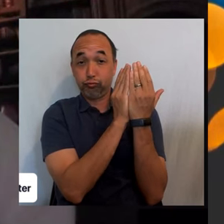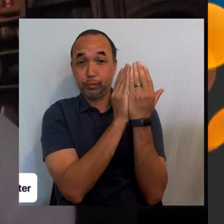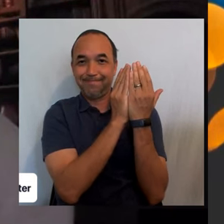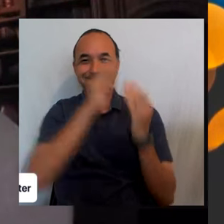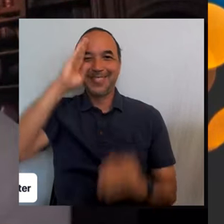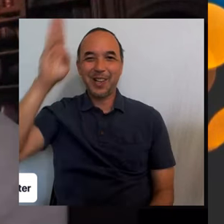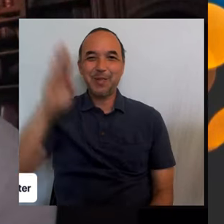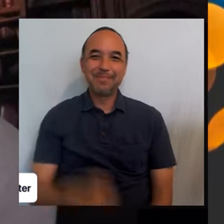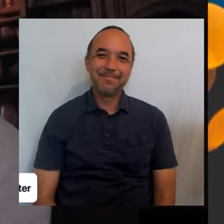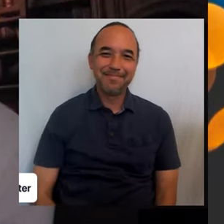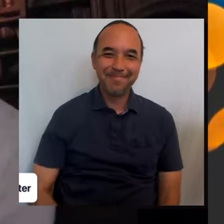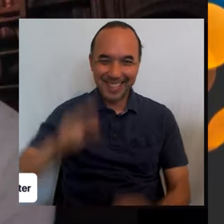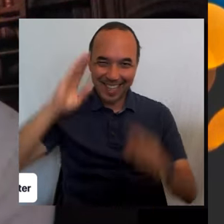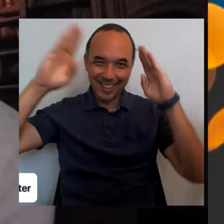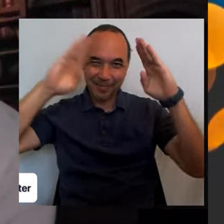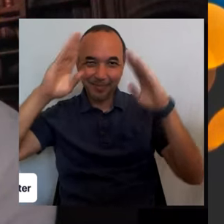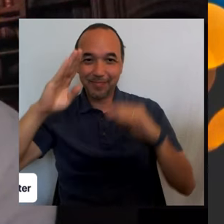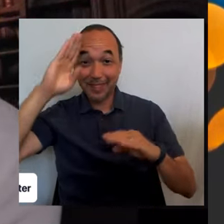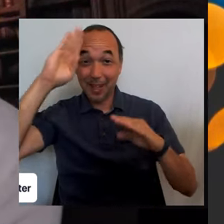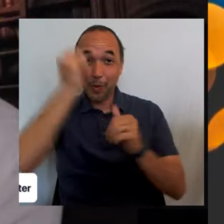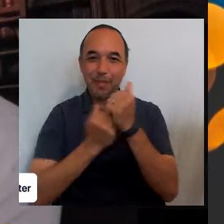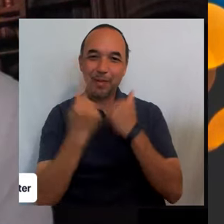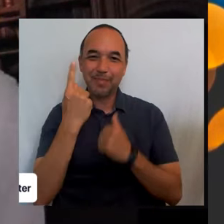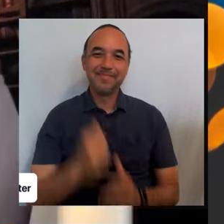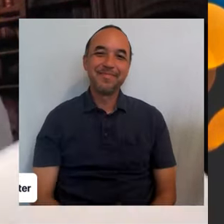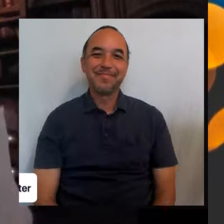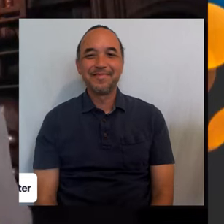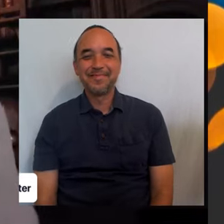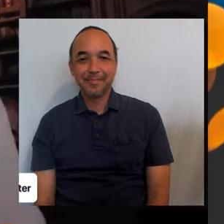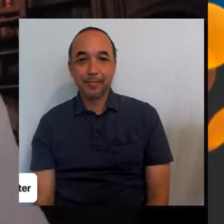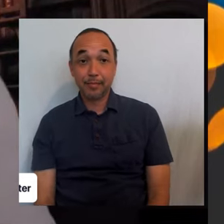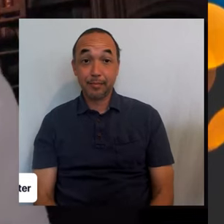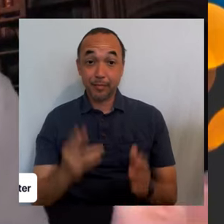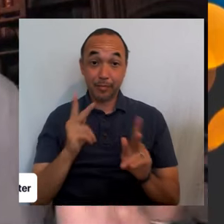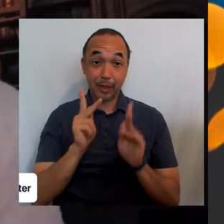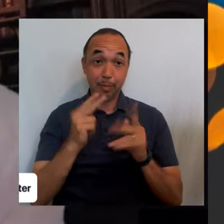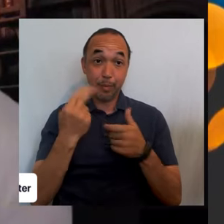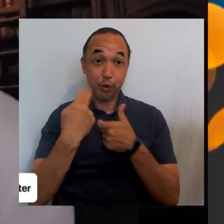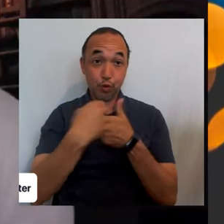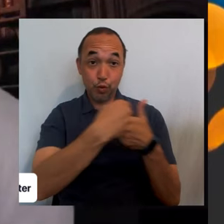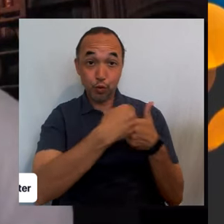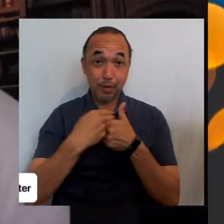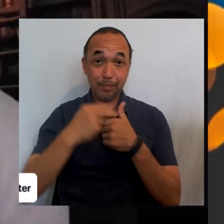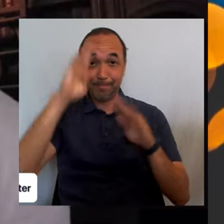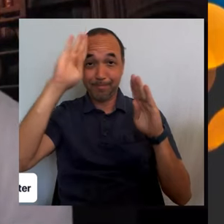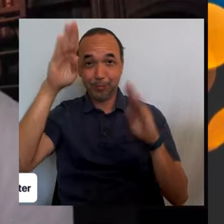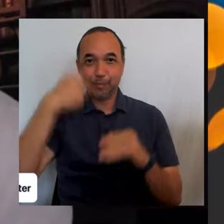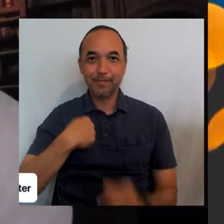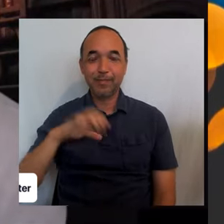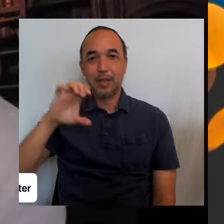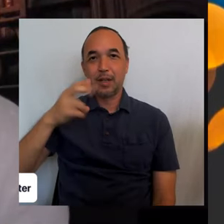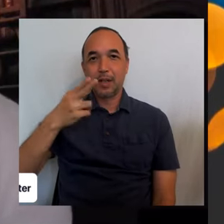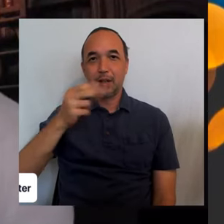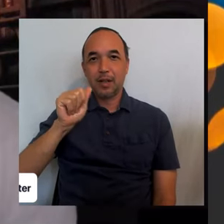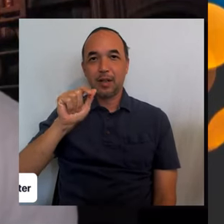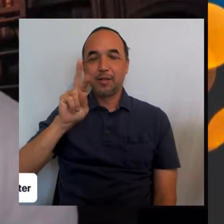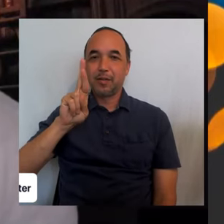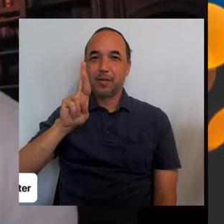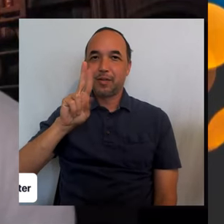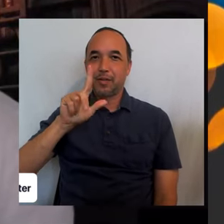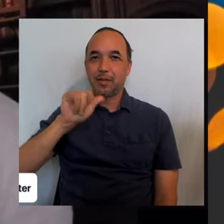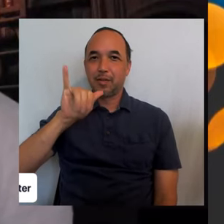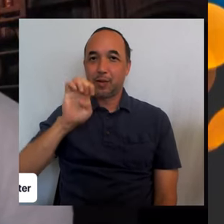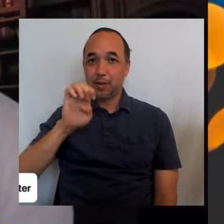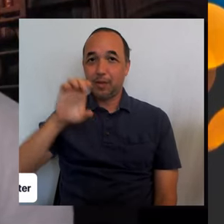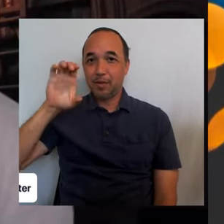Hello. Hi. Hello, everybody. Everybody's coming in now. Hello, I'm Charlie Capon, resident